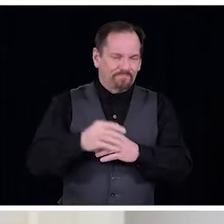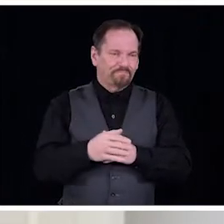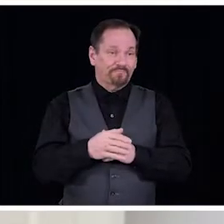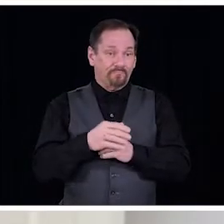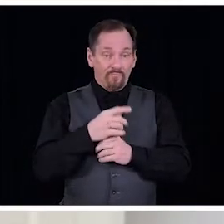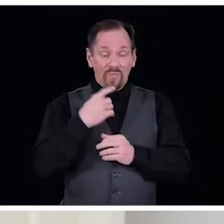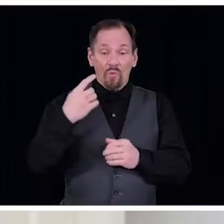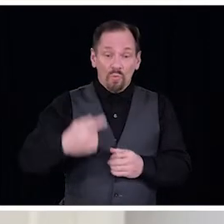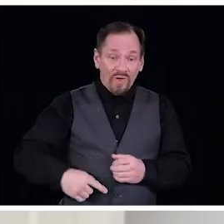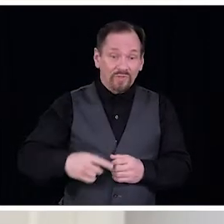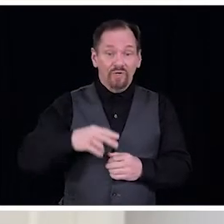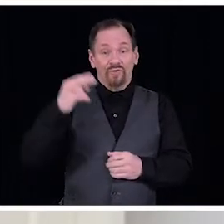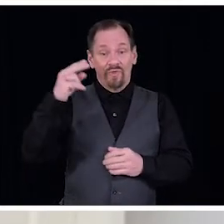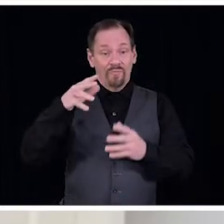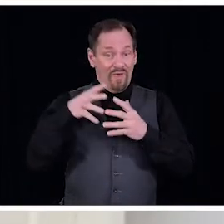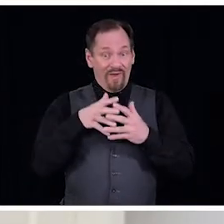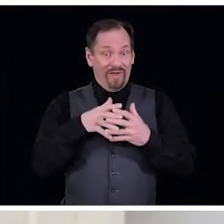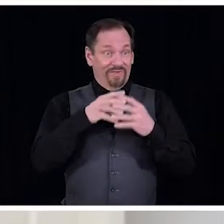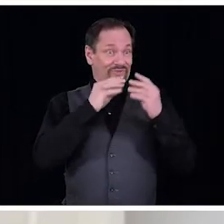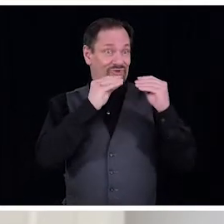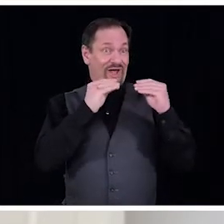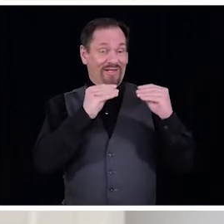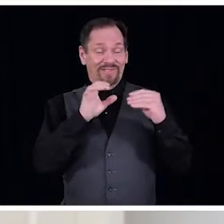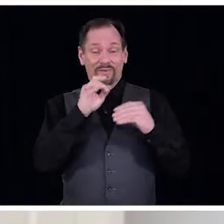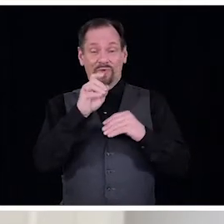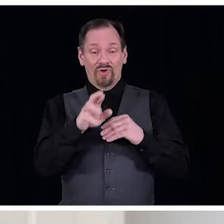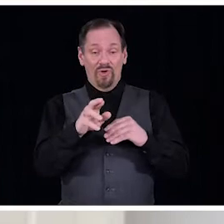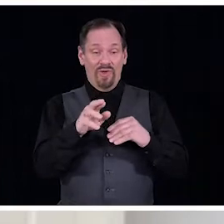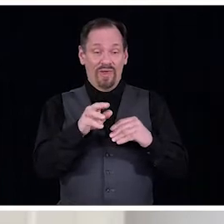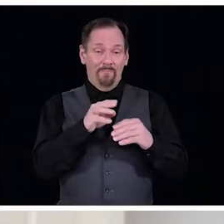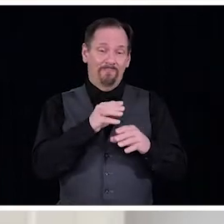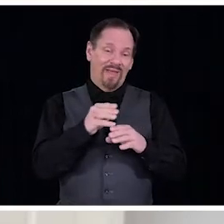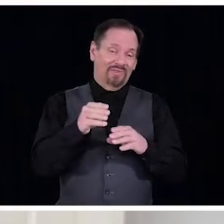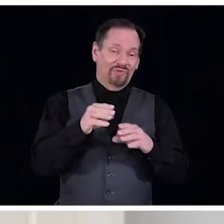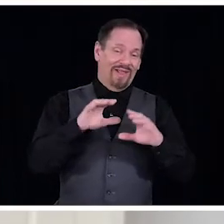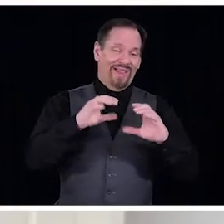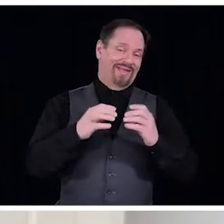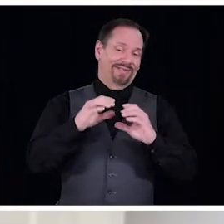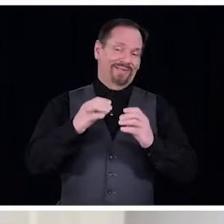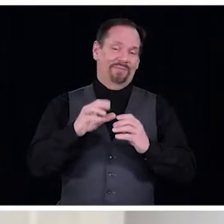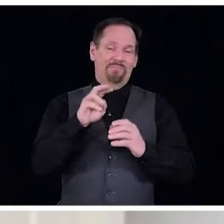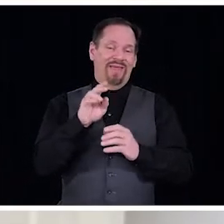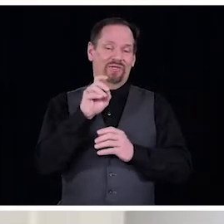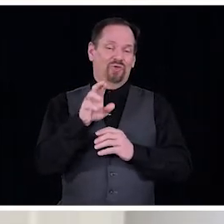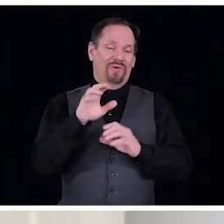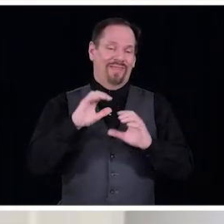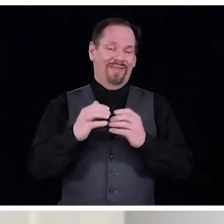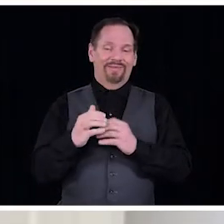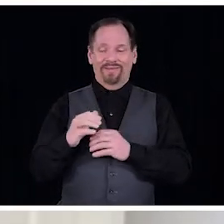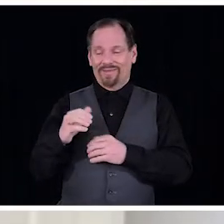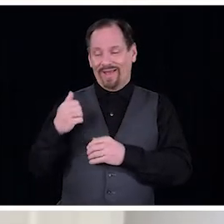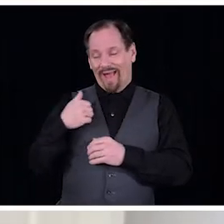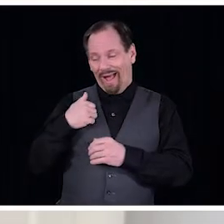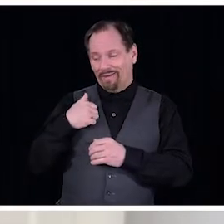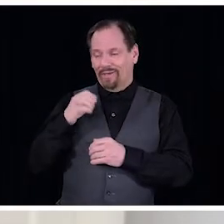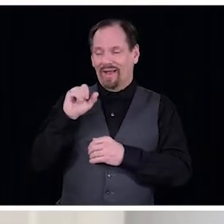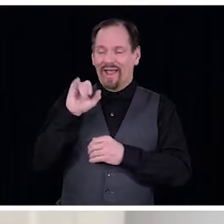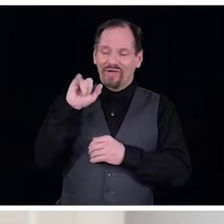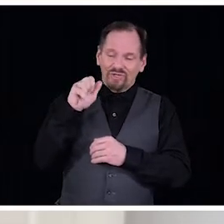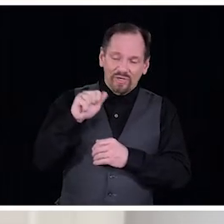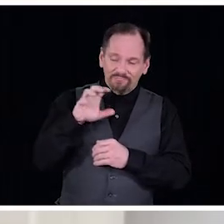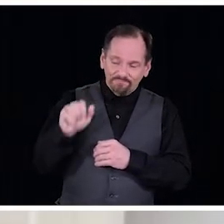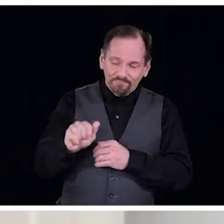America, taught seminars and masterclasses in Asia and Canada, and produced a noteworthy collection of recordings.